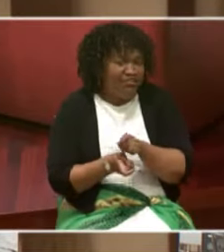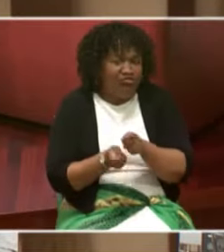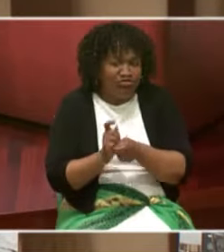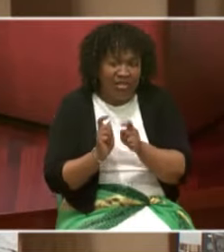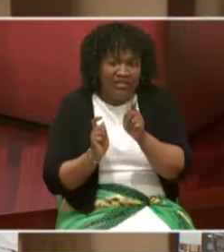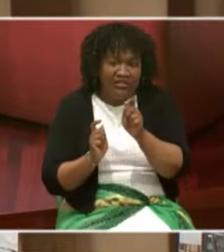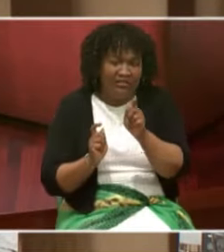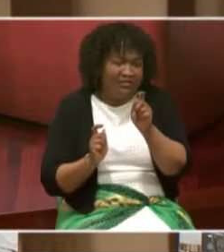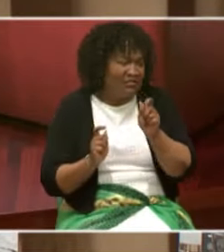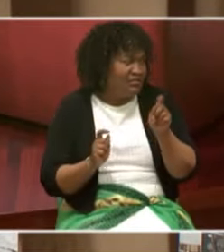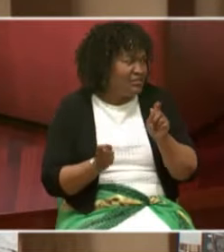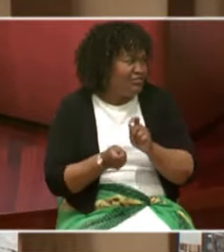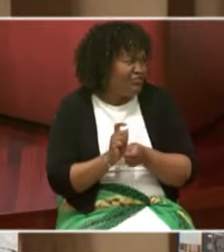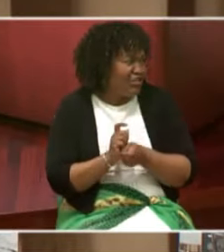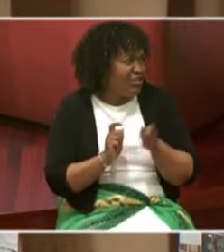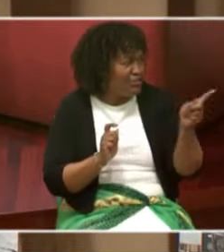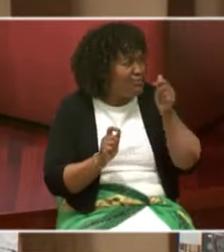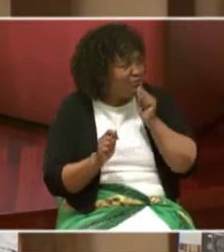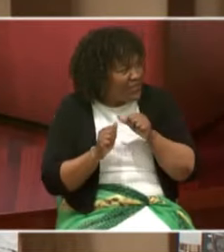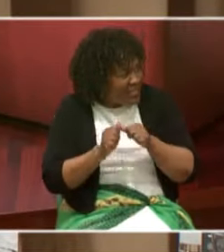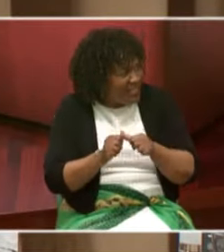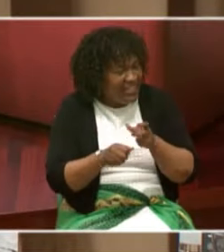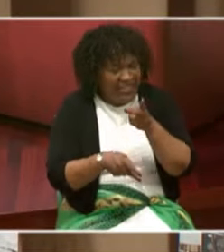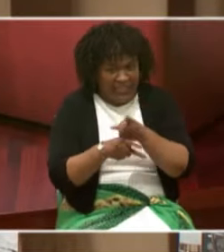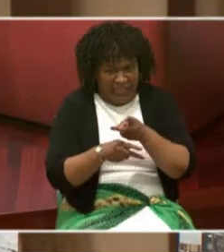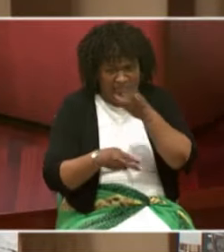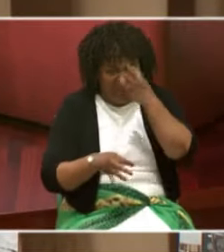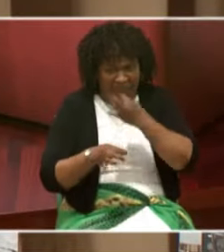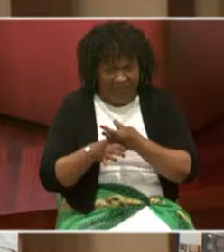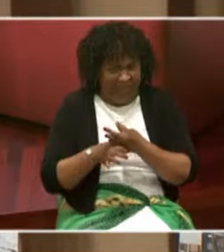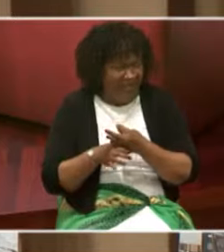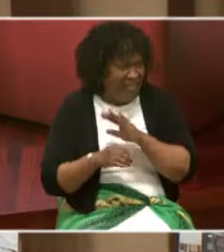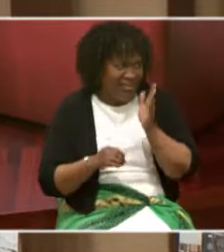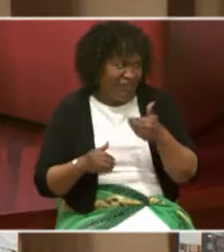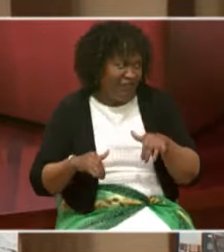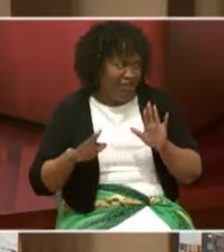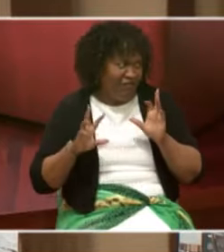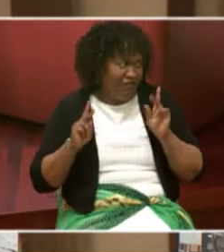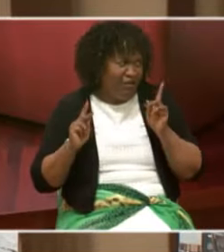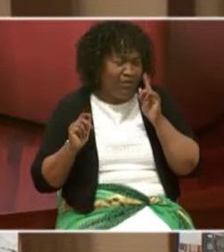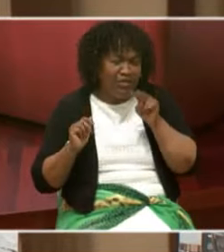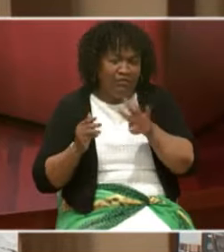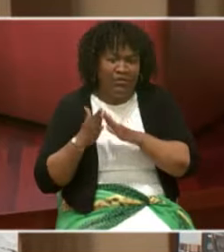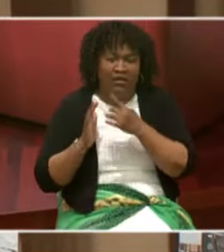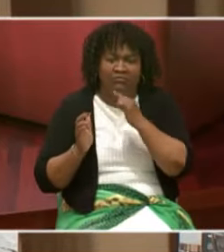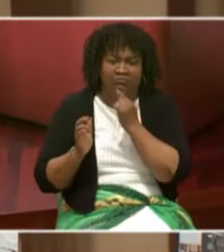us. And we got to put people back to work and create jobs.